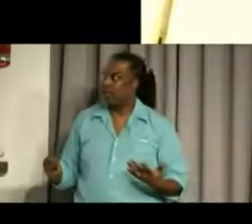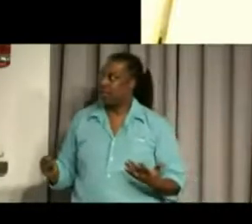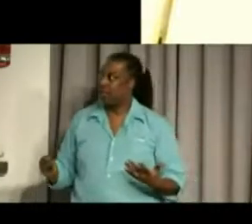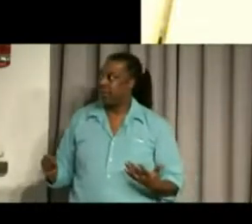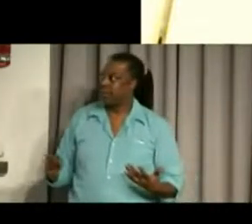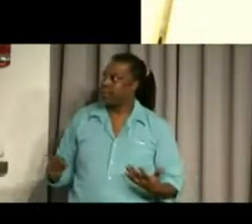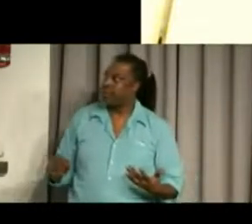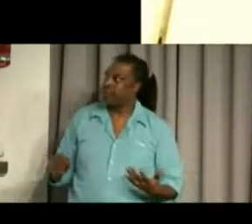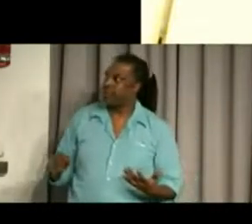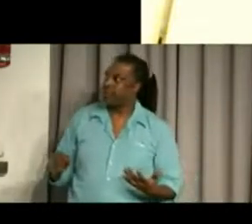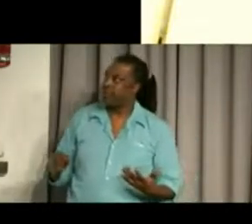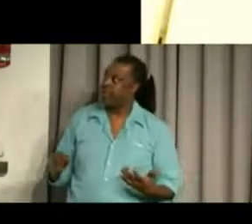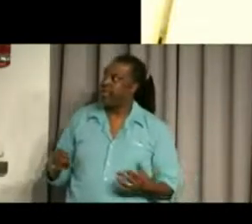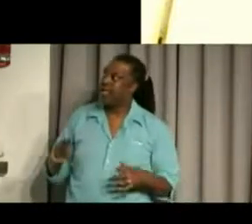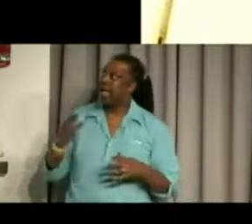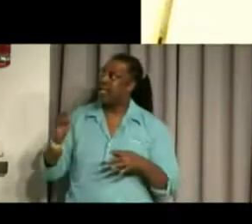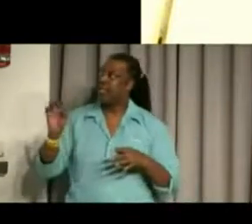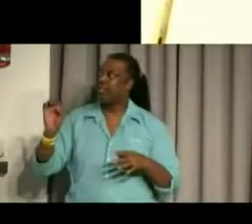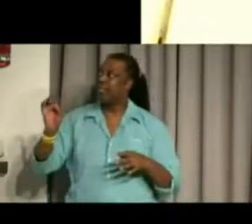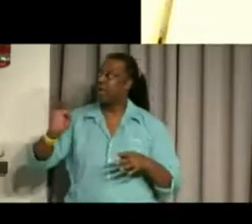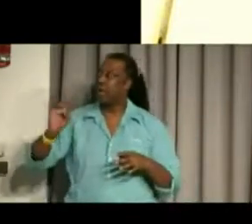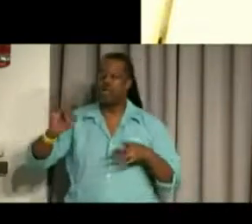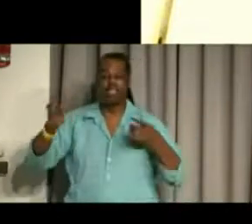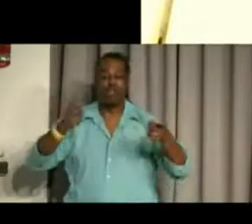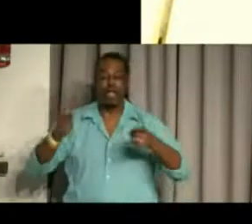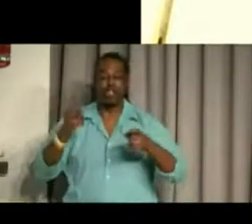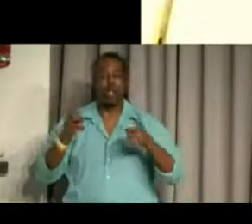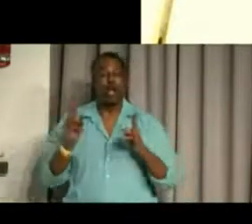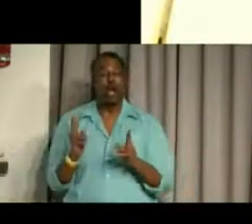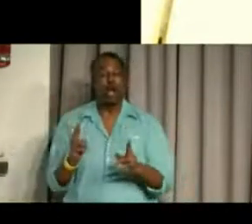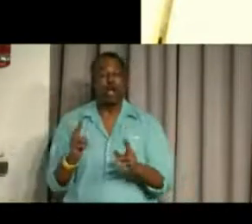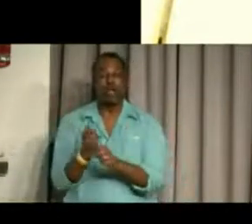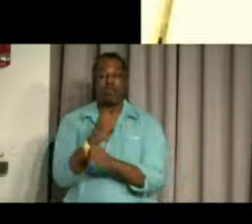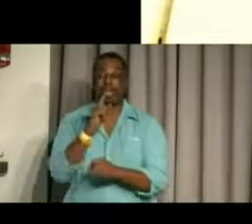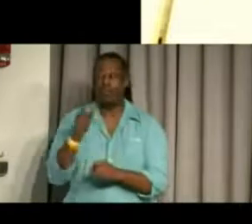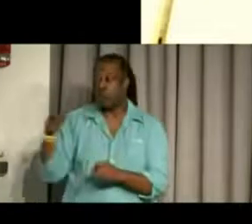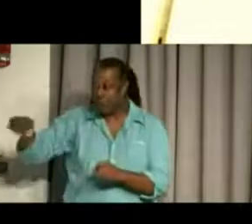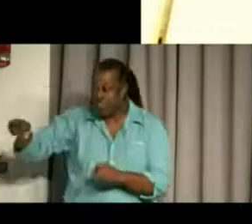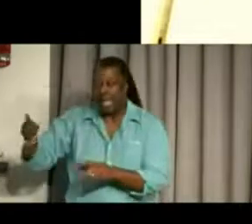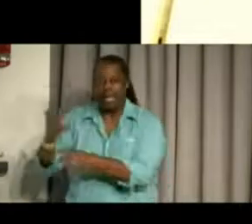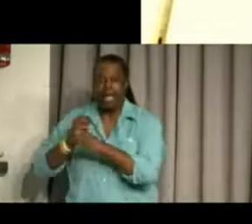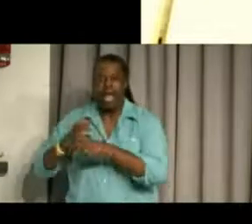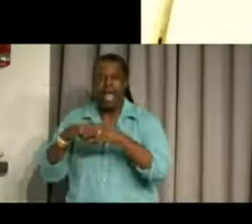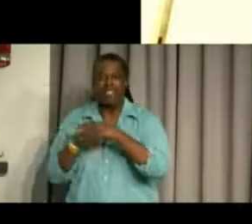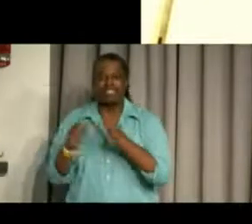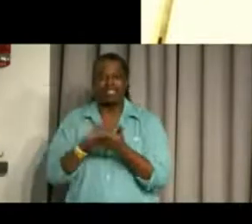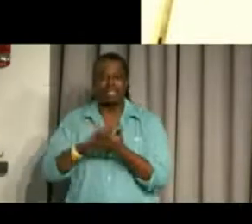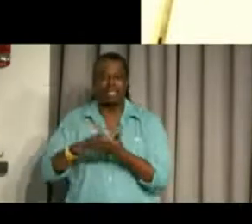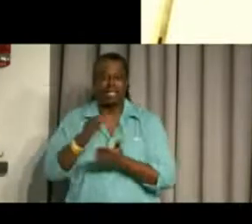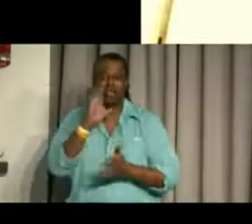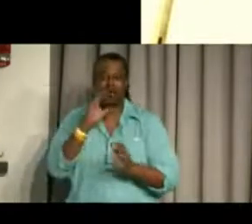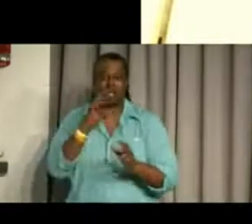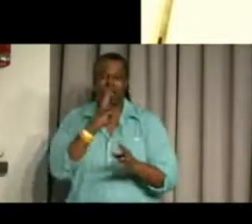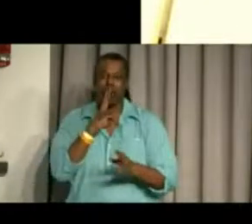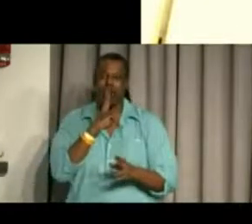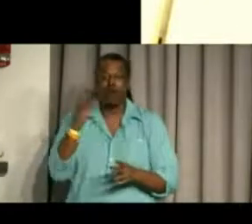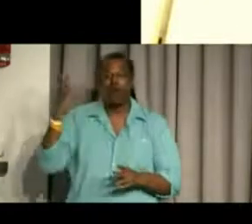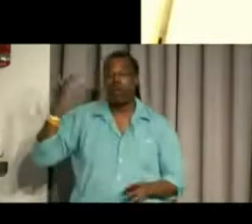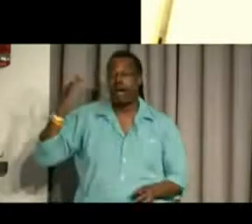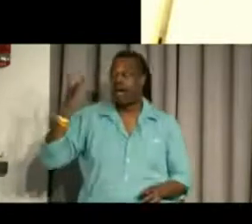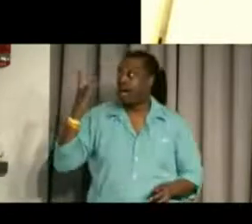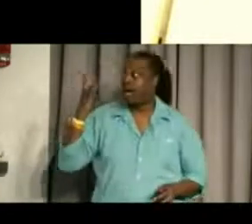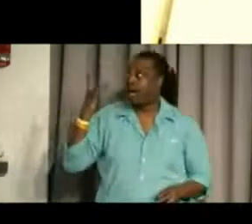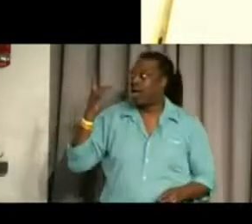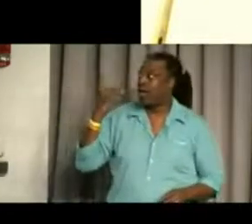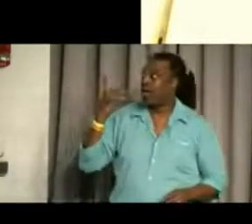water. And the emergency manager hurried up and made sure that they had access to clean drinking water. And we asked why, if